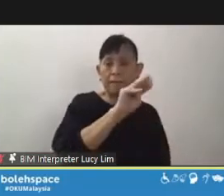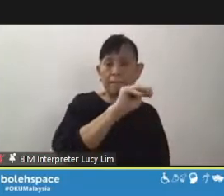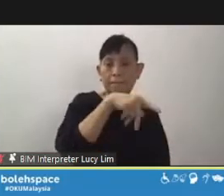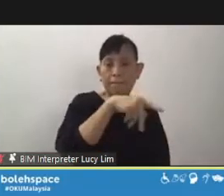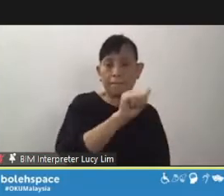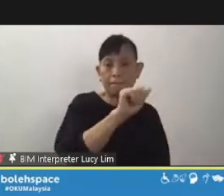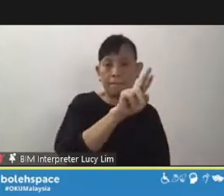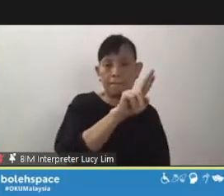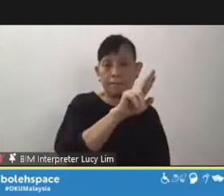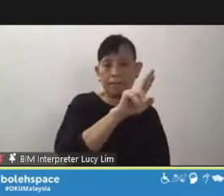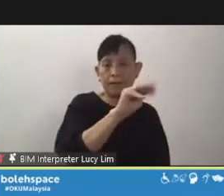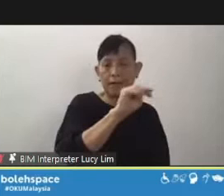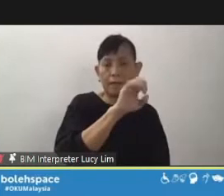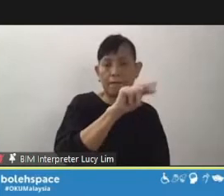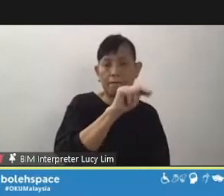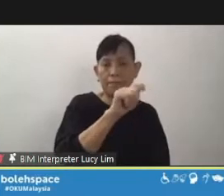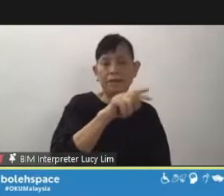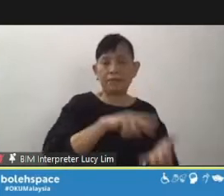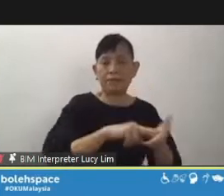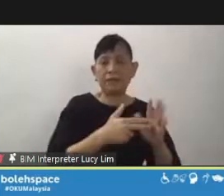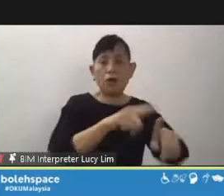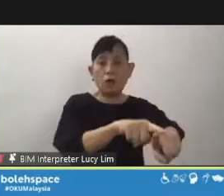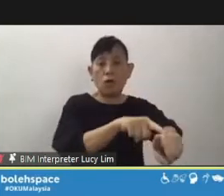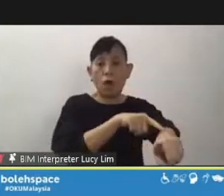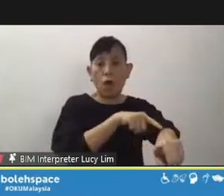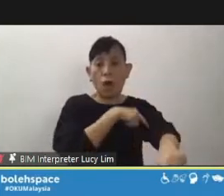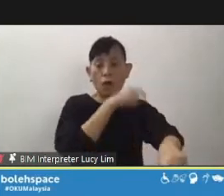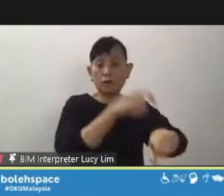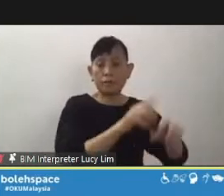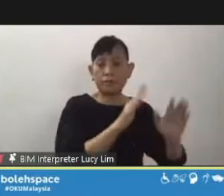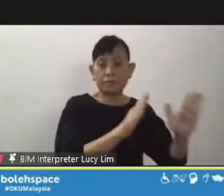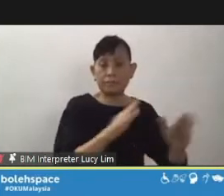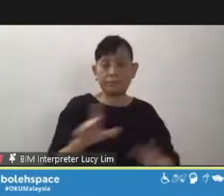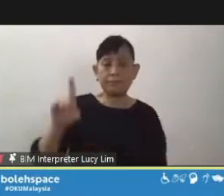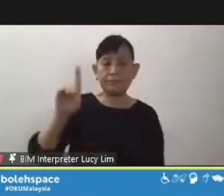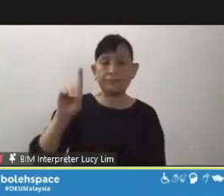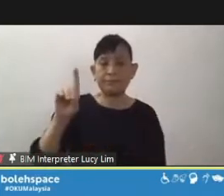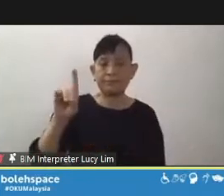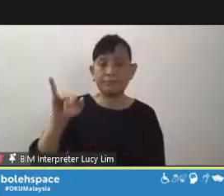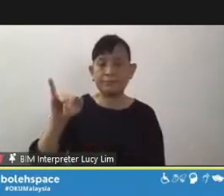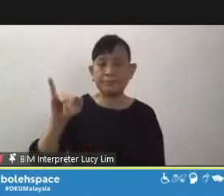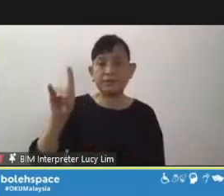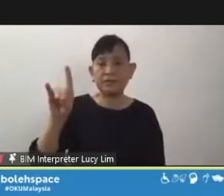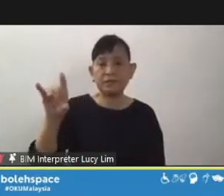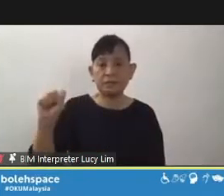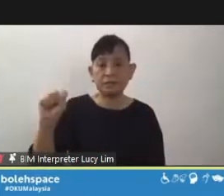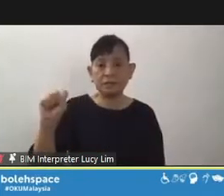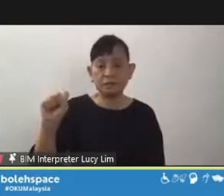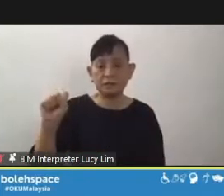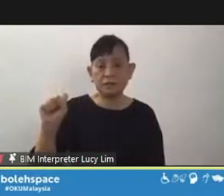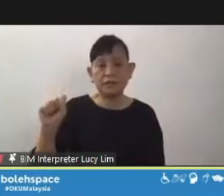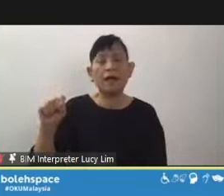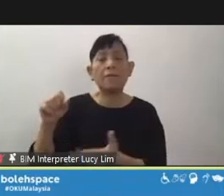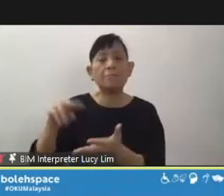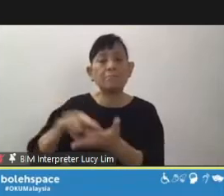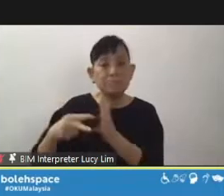Impairment is a long-term condition, while disability is the interaction,